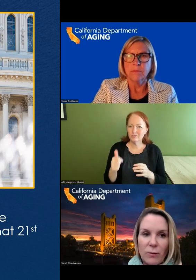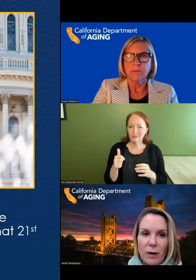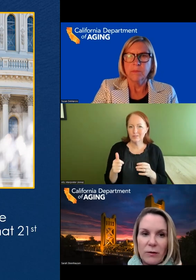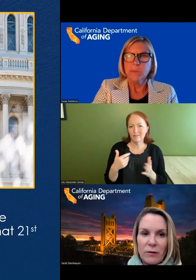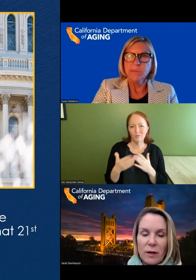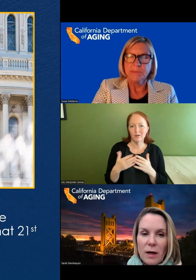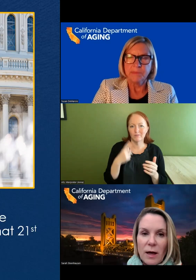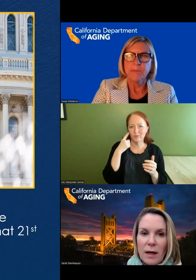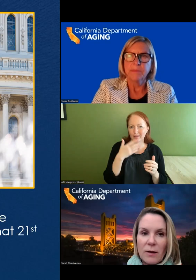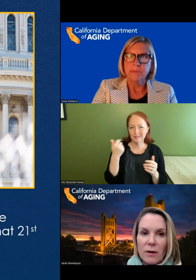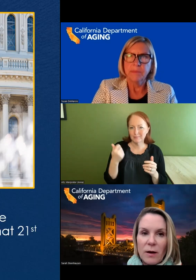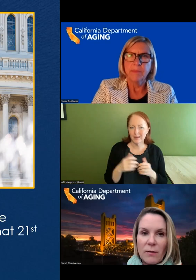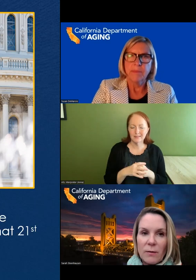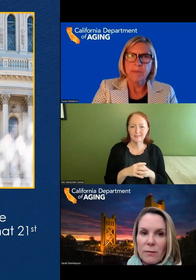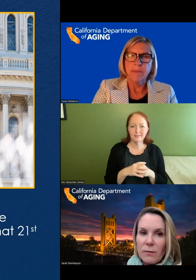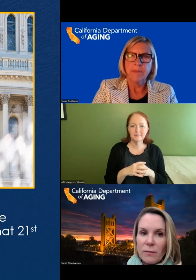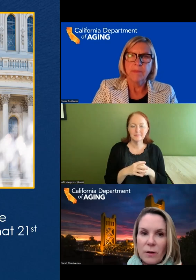you think is best, and